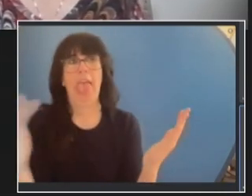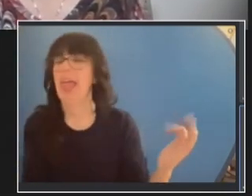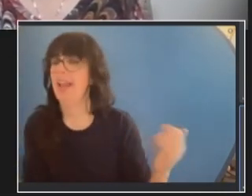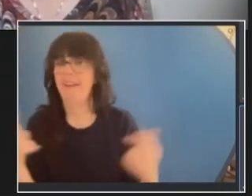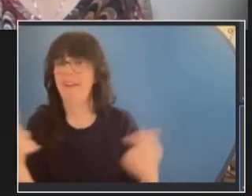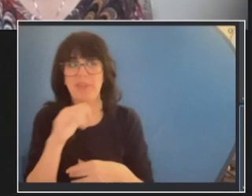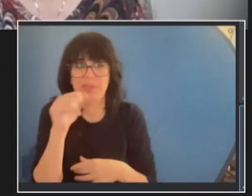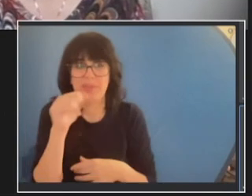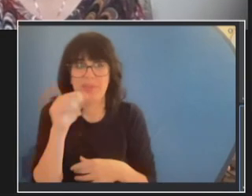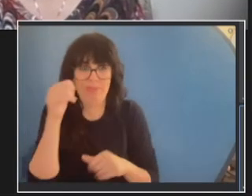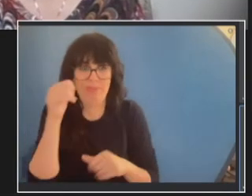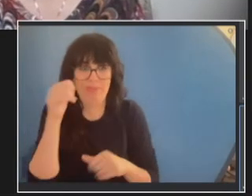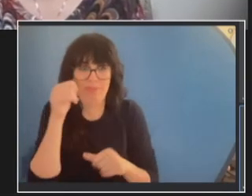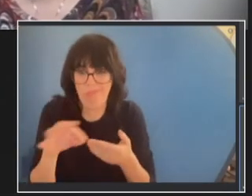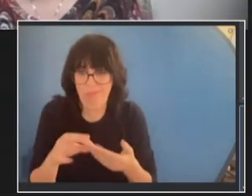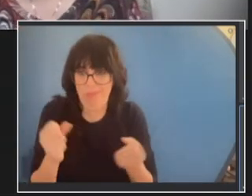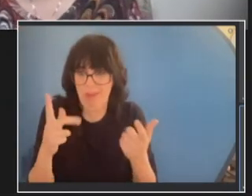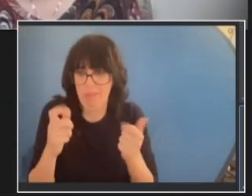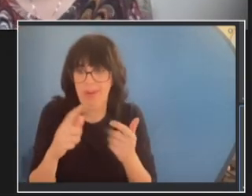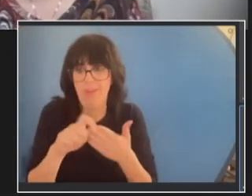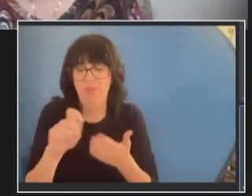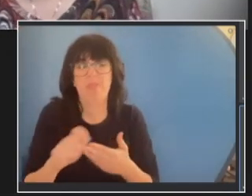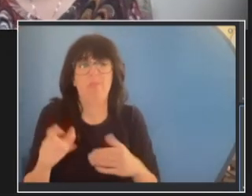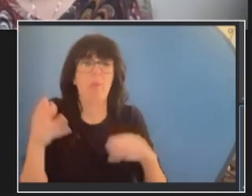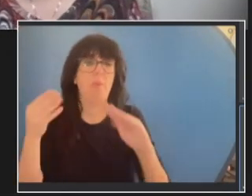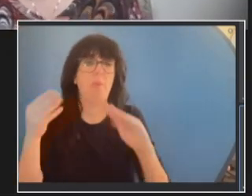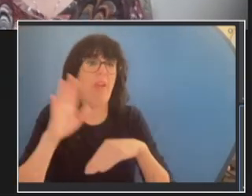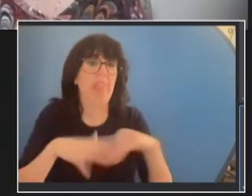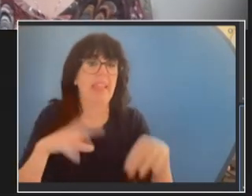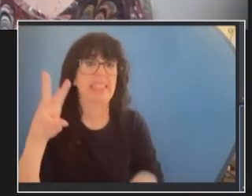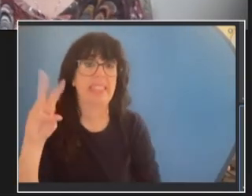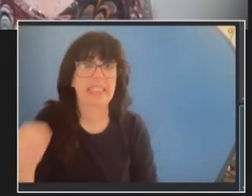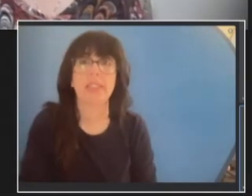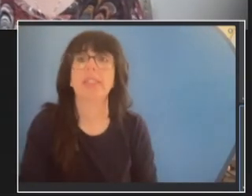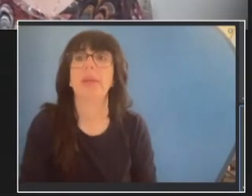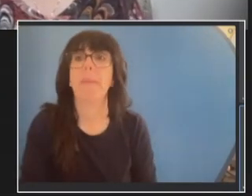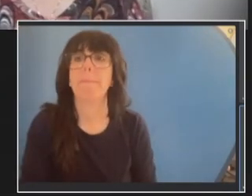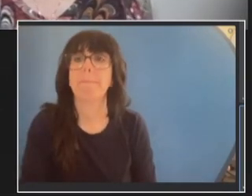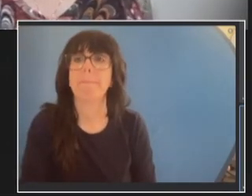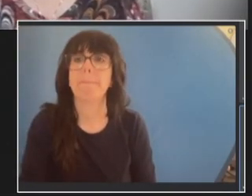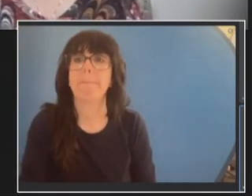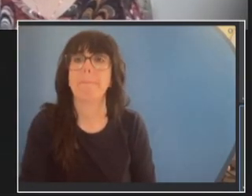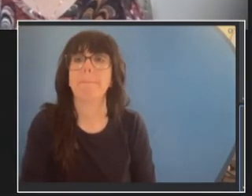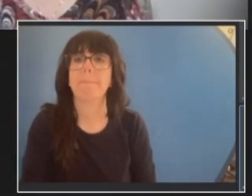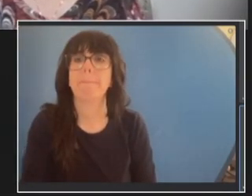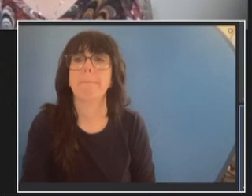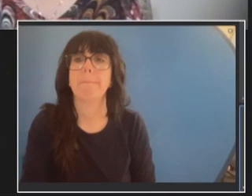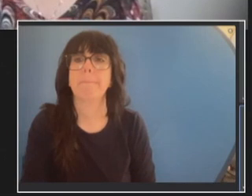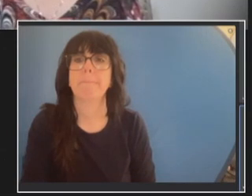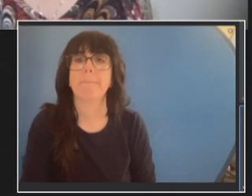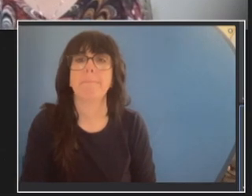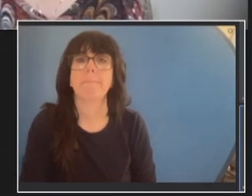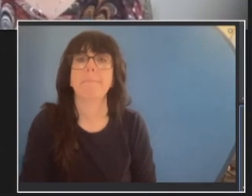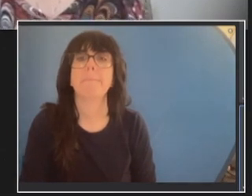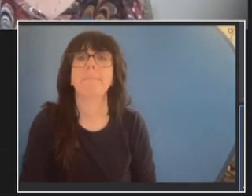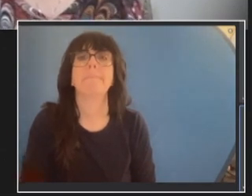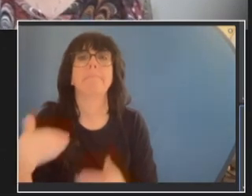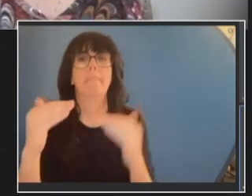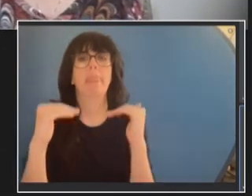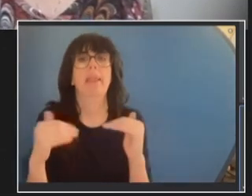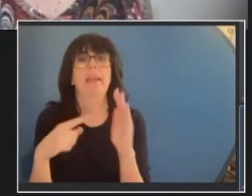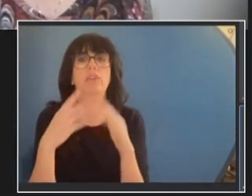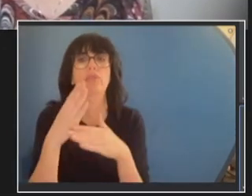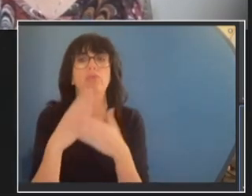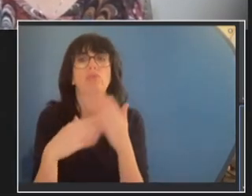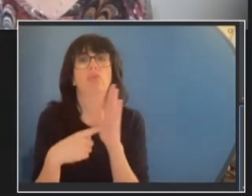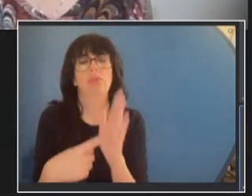more than 60. And the next slide shows some of my books. I am known